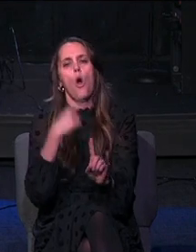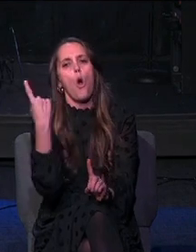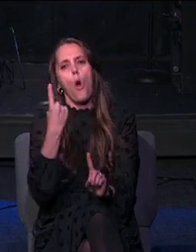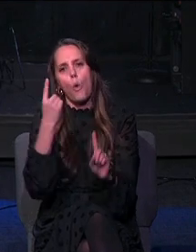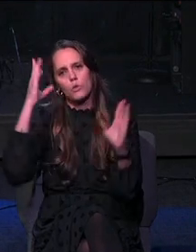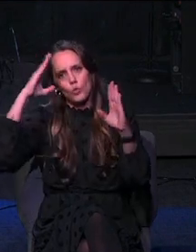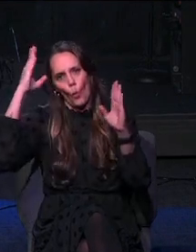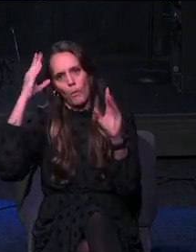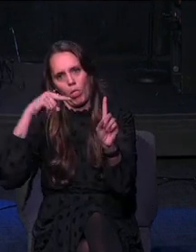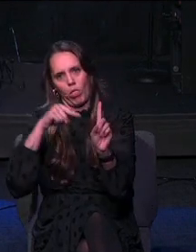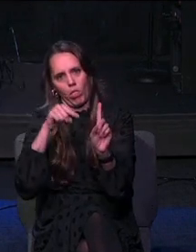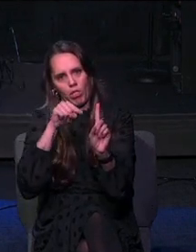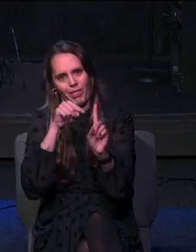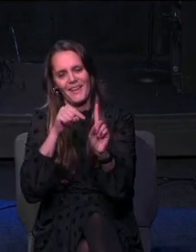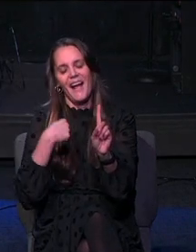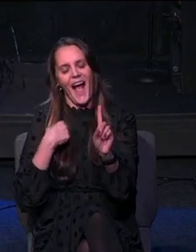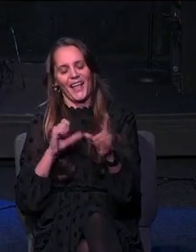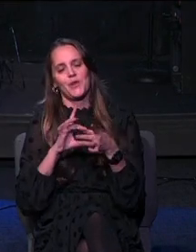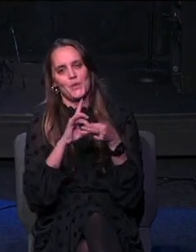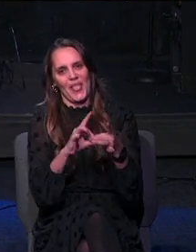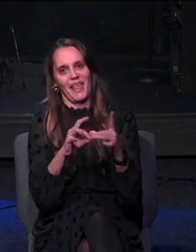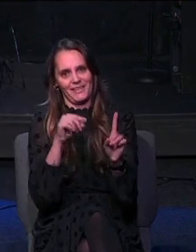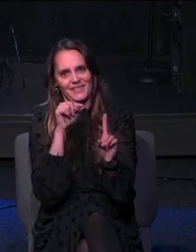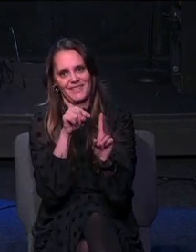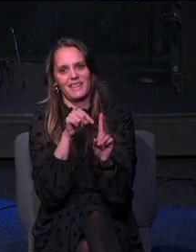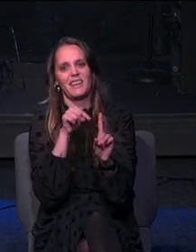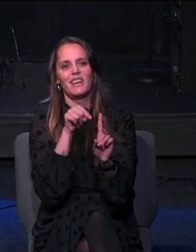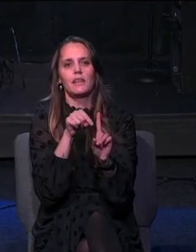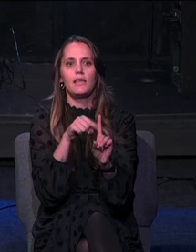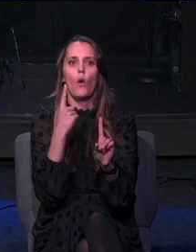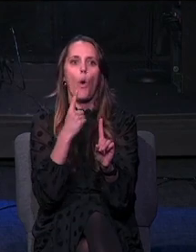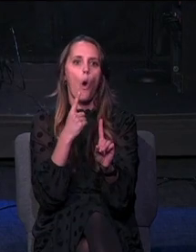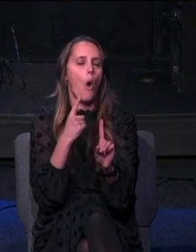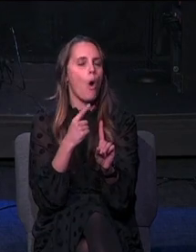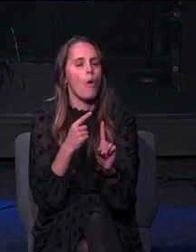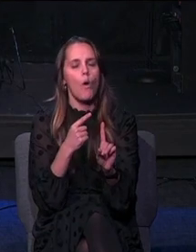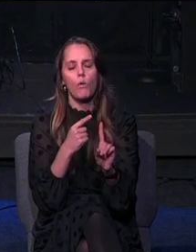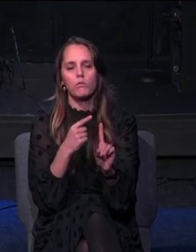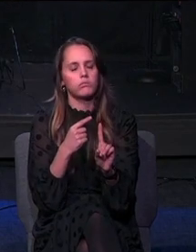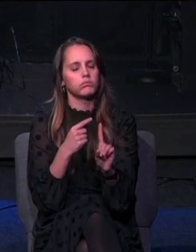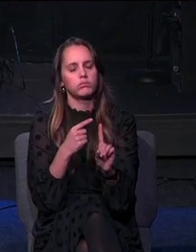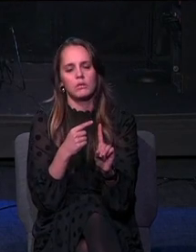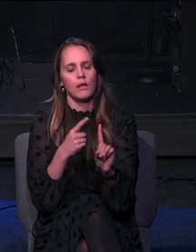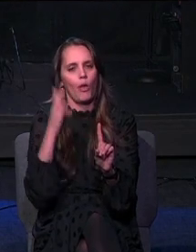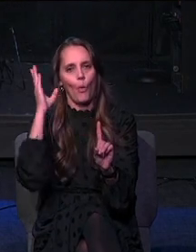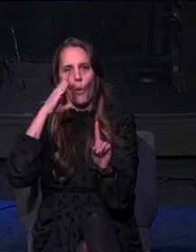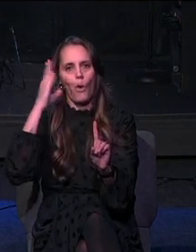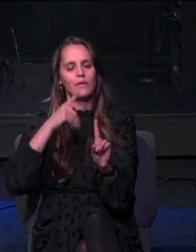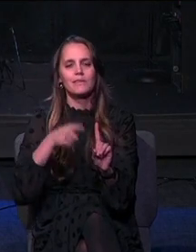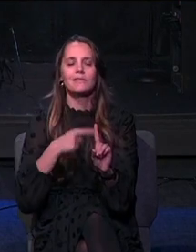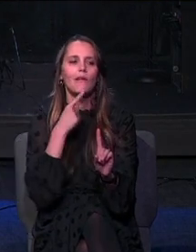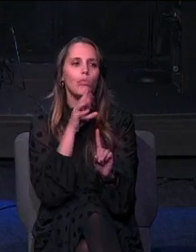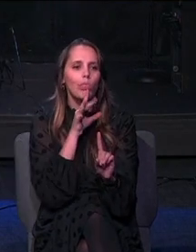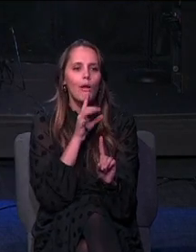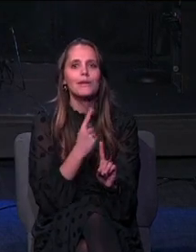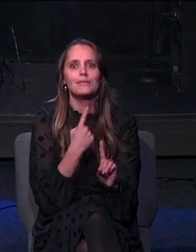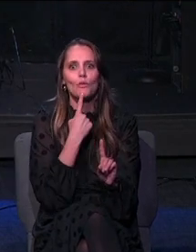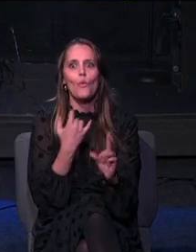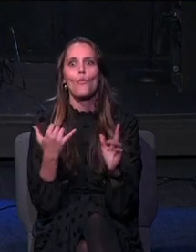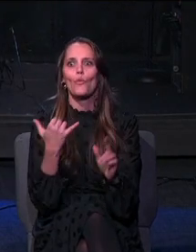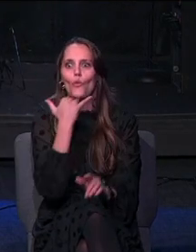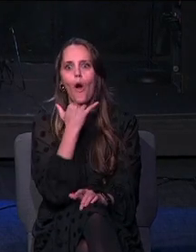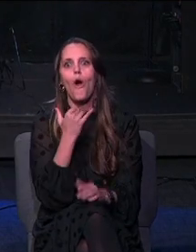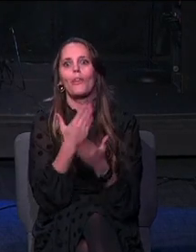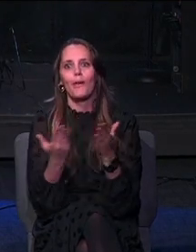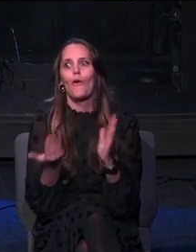like that. I can relate. He has a foot that he inserts into his mouth over and over and over. He says the wrong thing all the time. And I go,